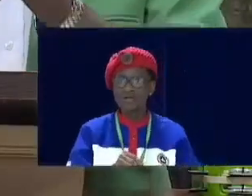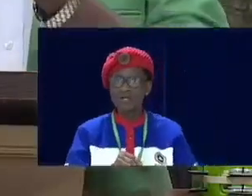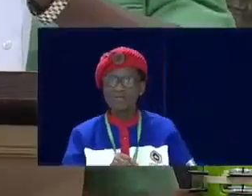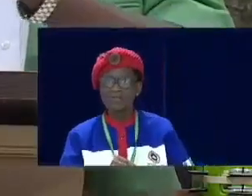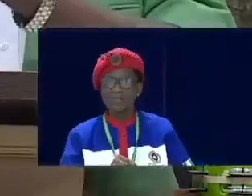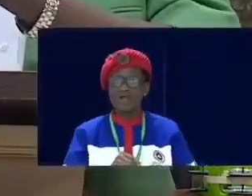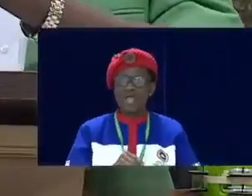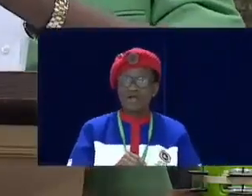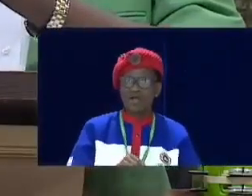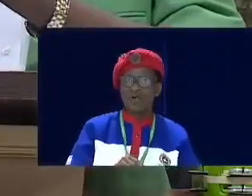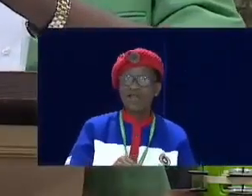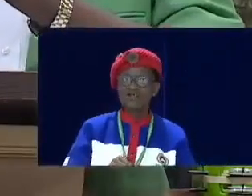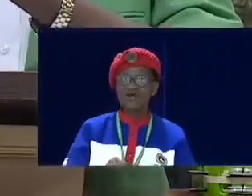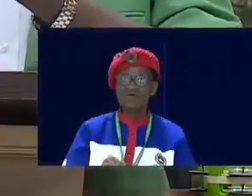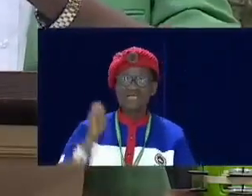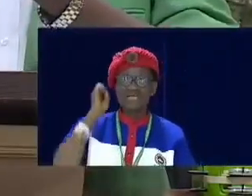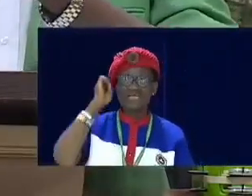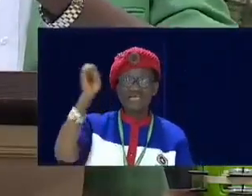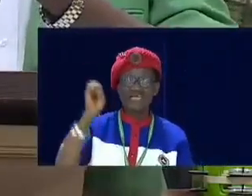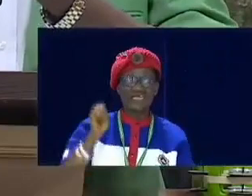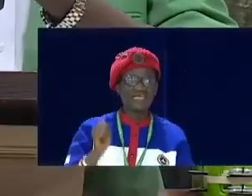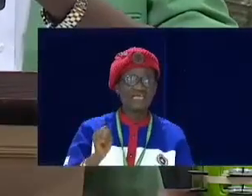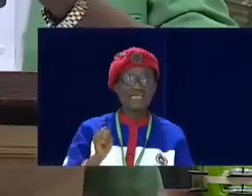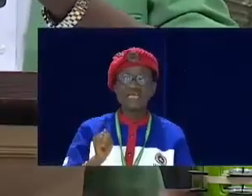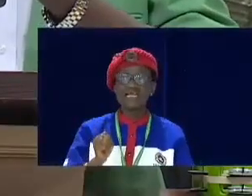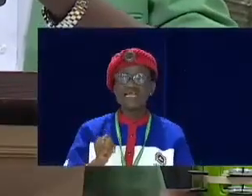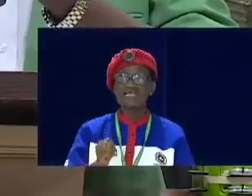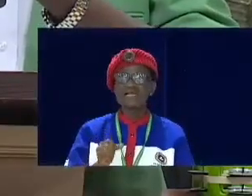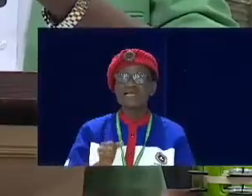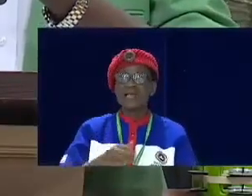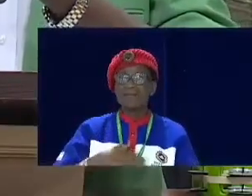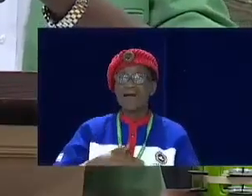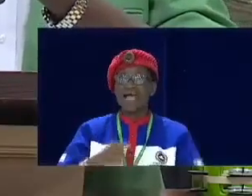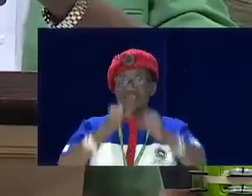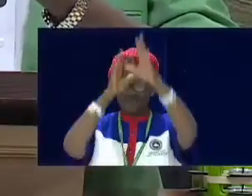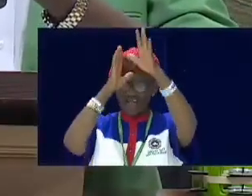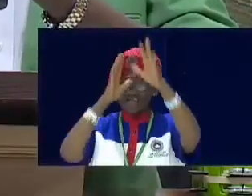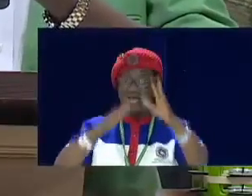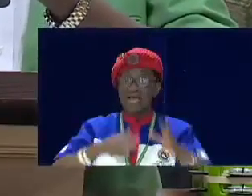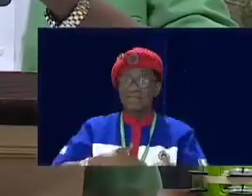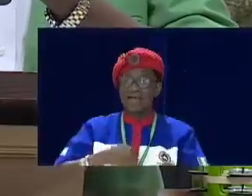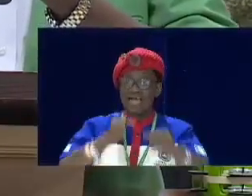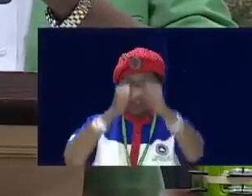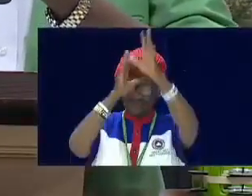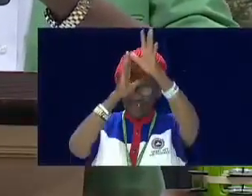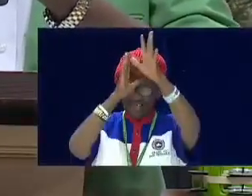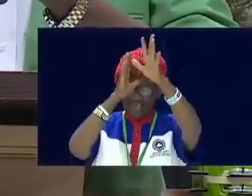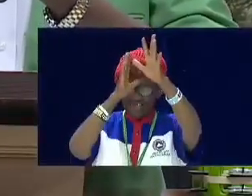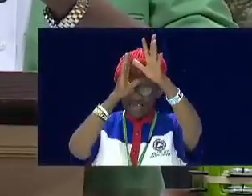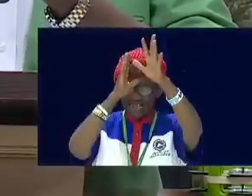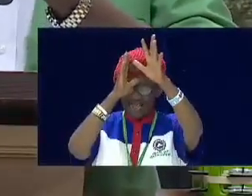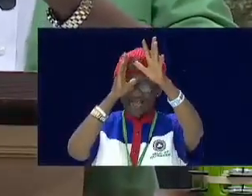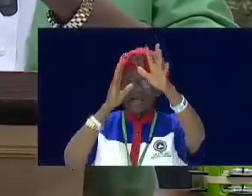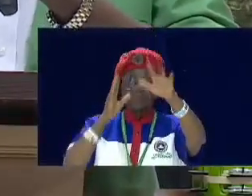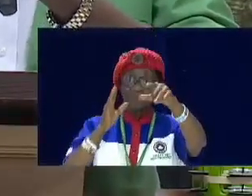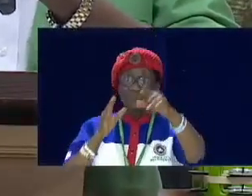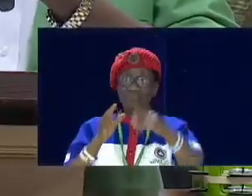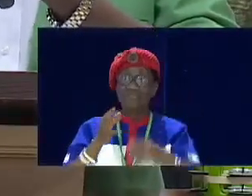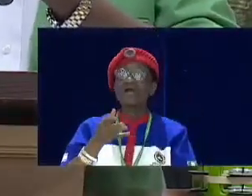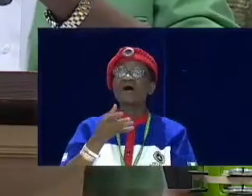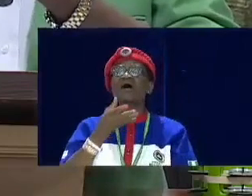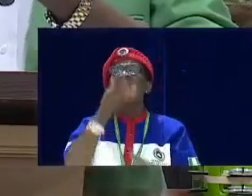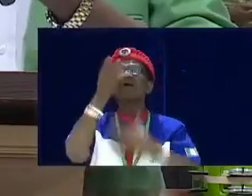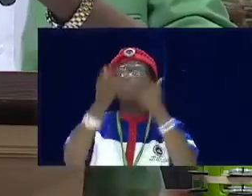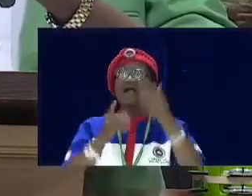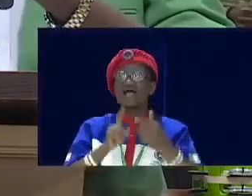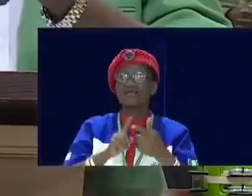He cried, my father, Baba mi, my father, Baba mi, cry to